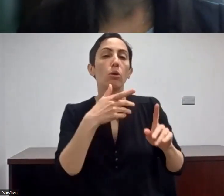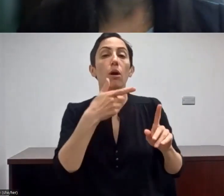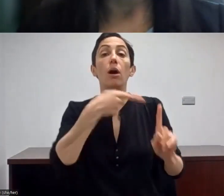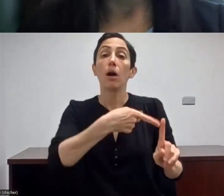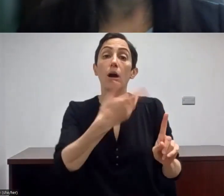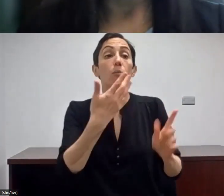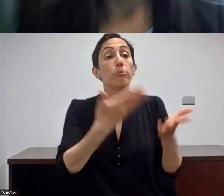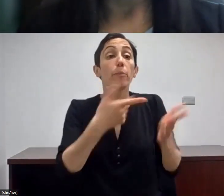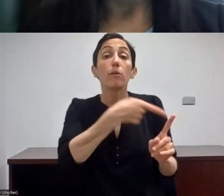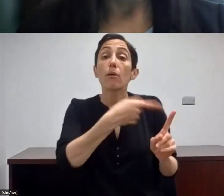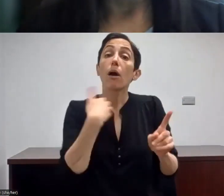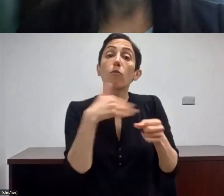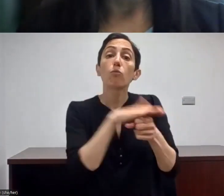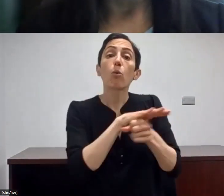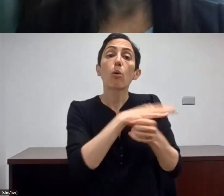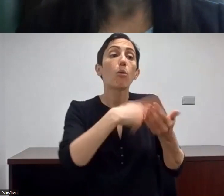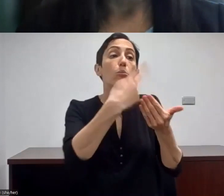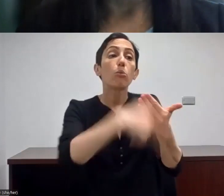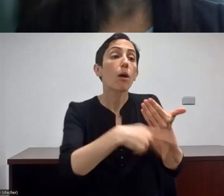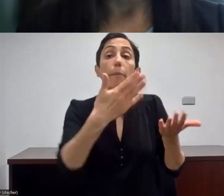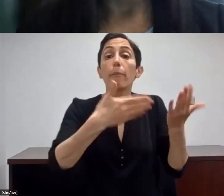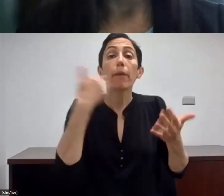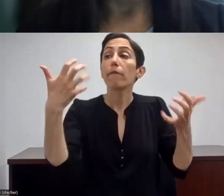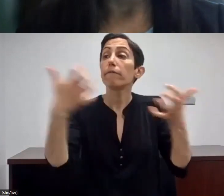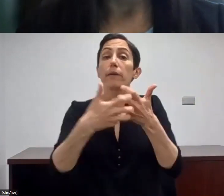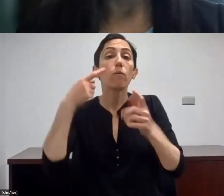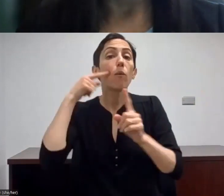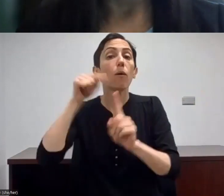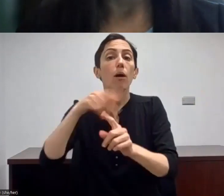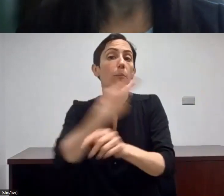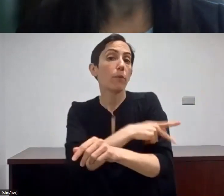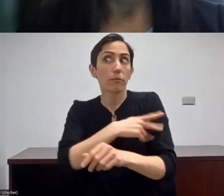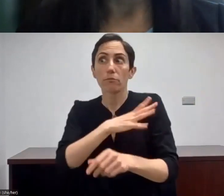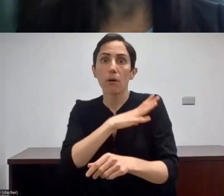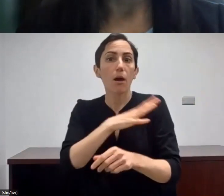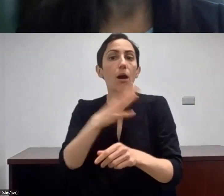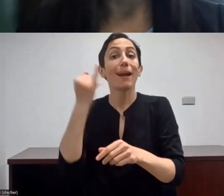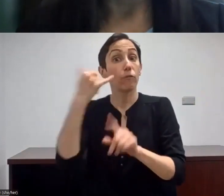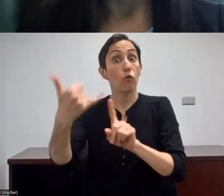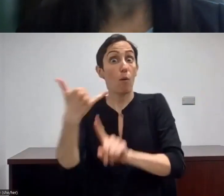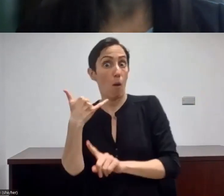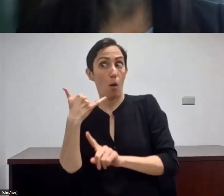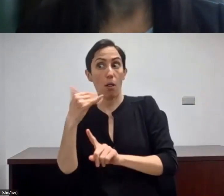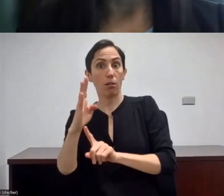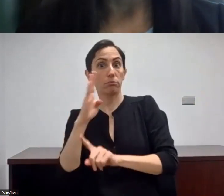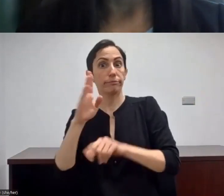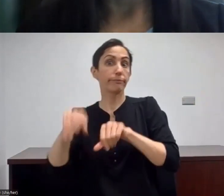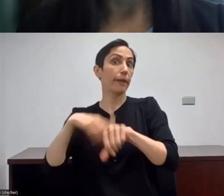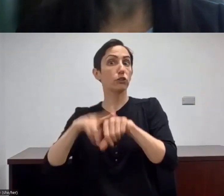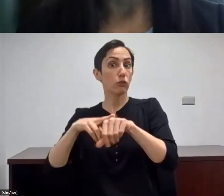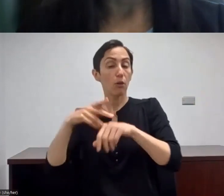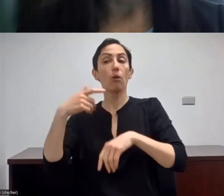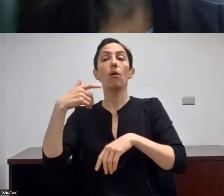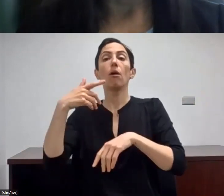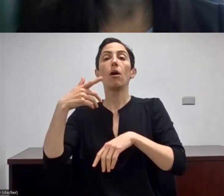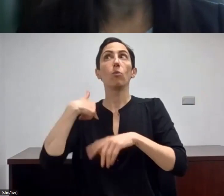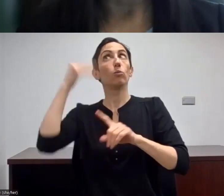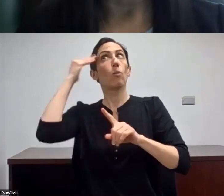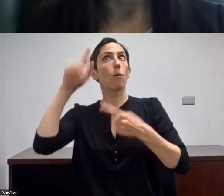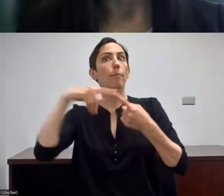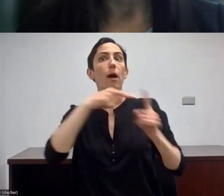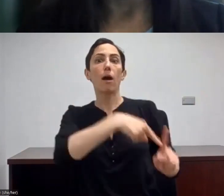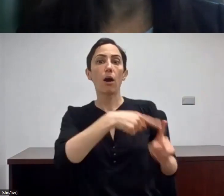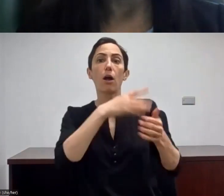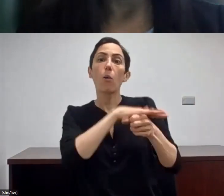a patient's request, we'll connect them to those as well. But yes, all of our resources are available locally and